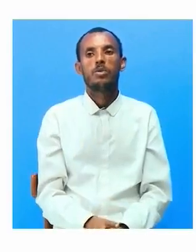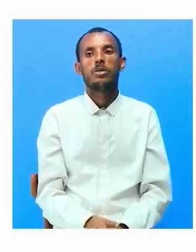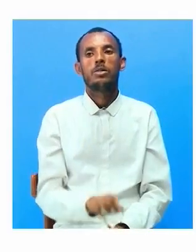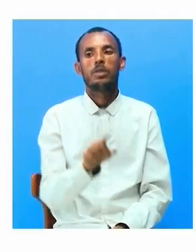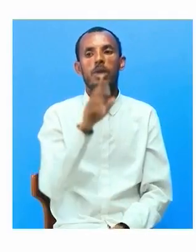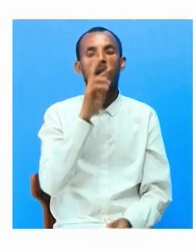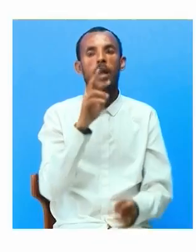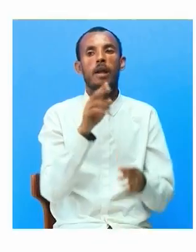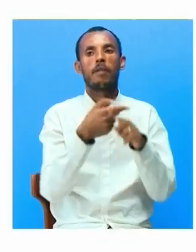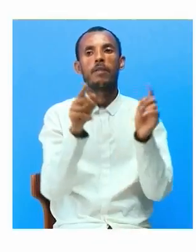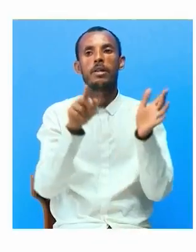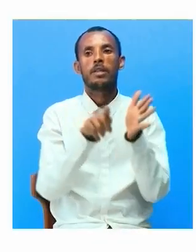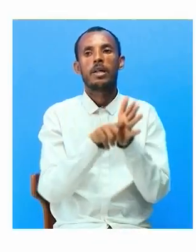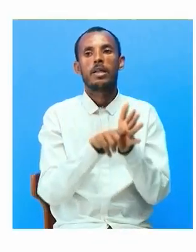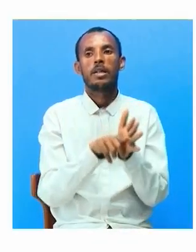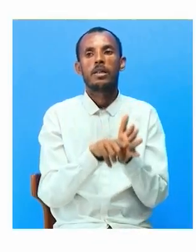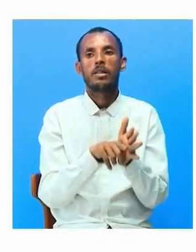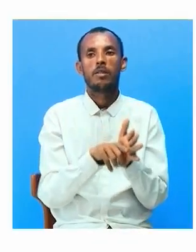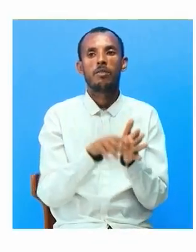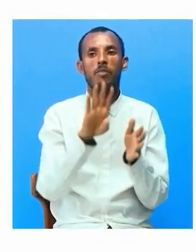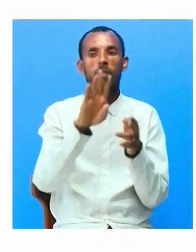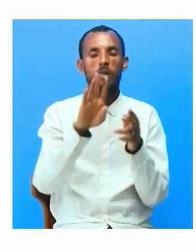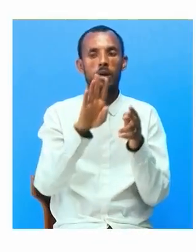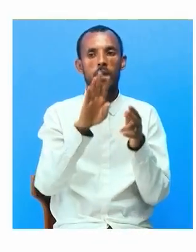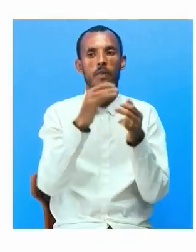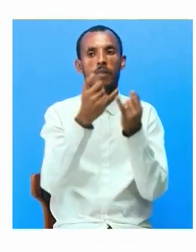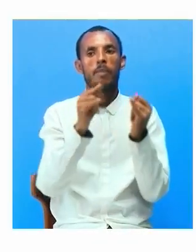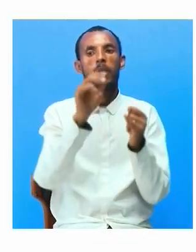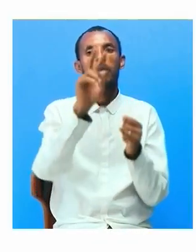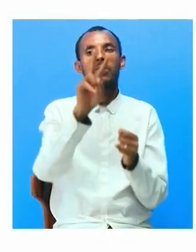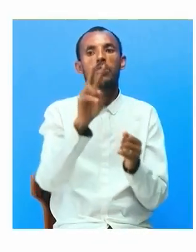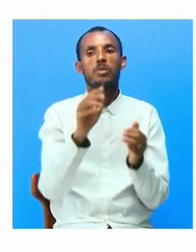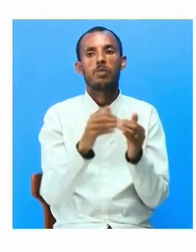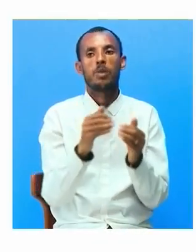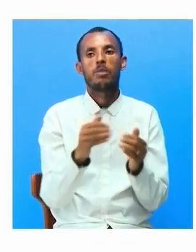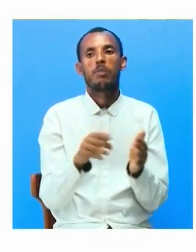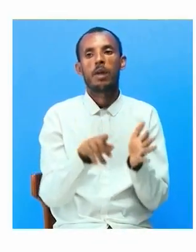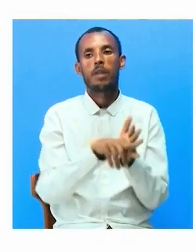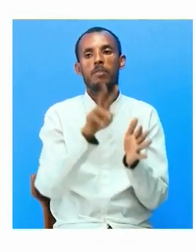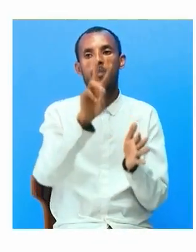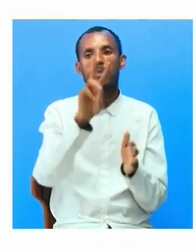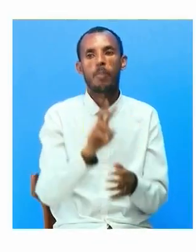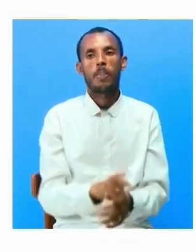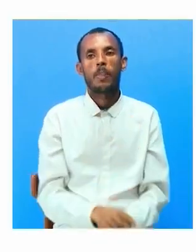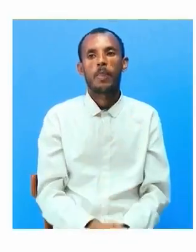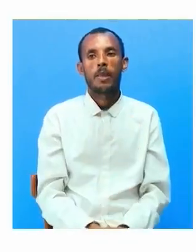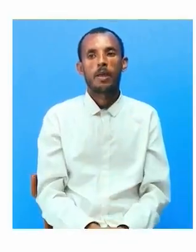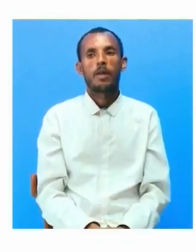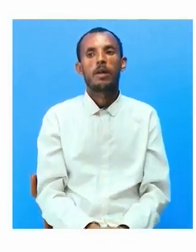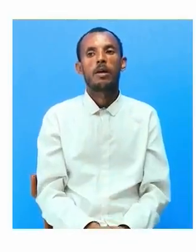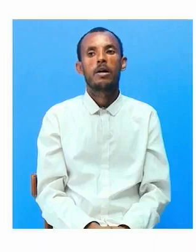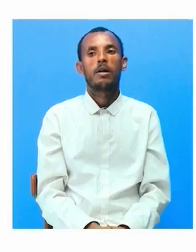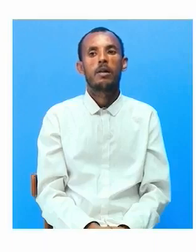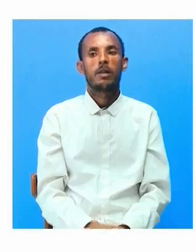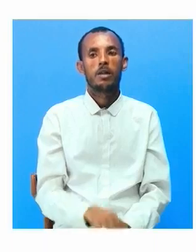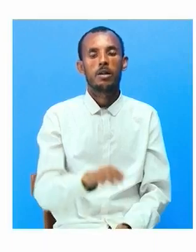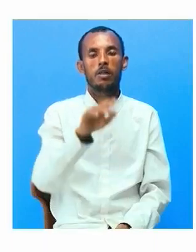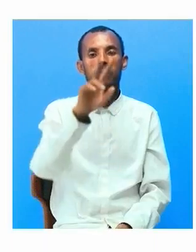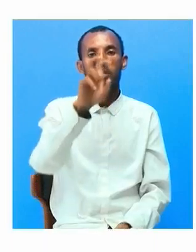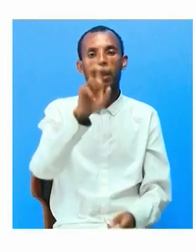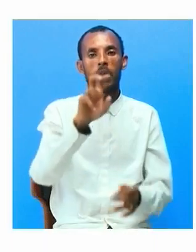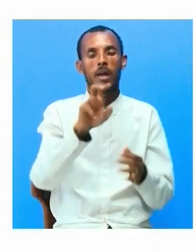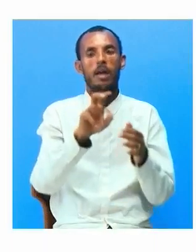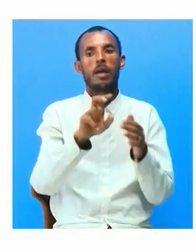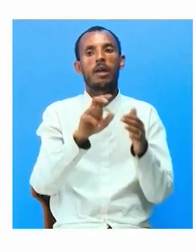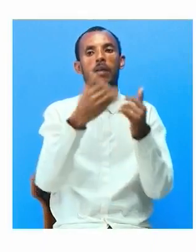they have different sign, the quotient is negative. 4 divided by 2. Again, if you have 20 divided by negative